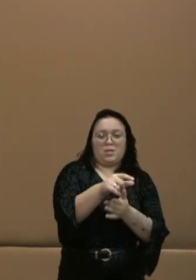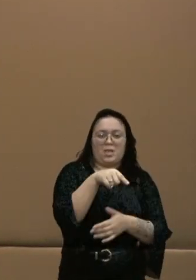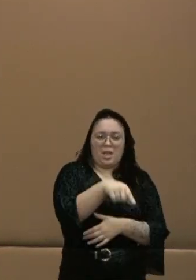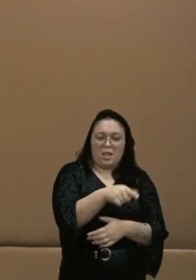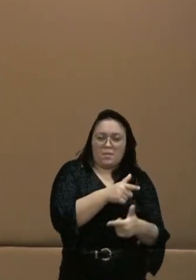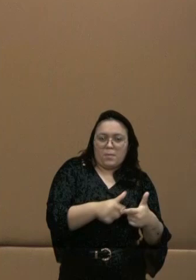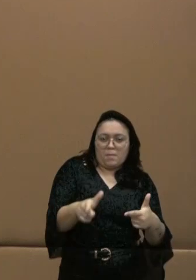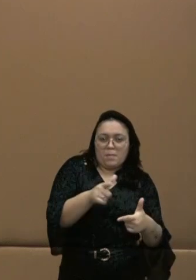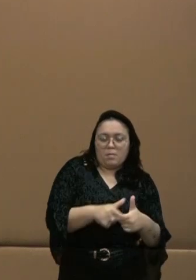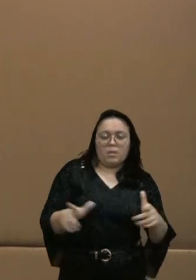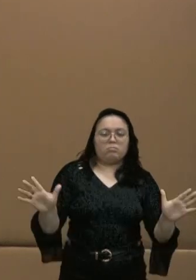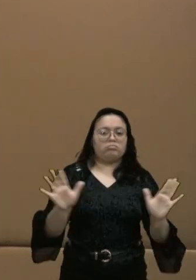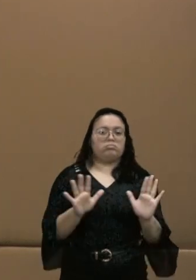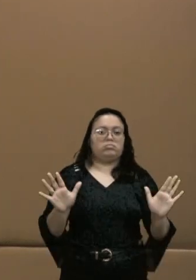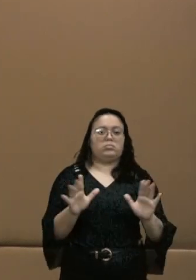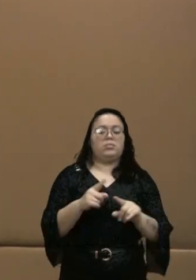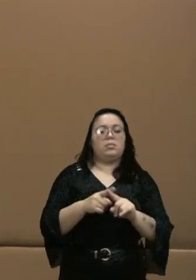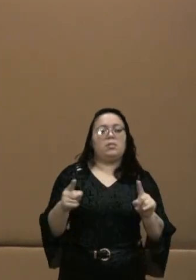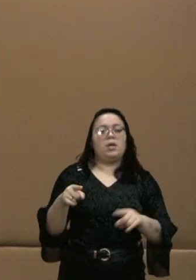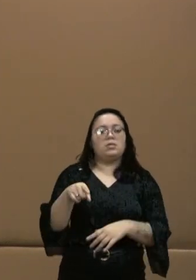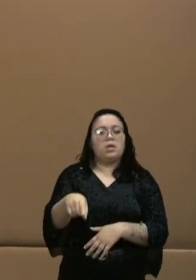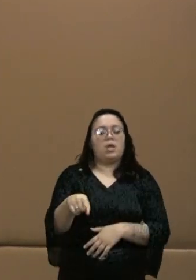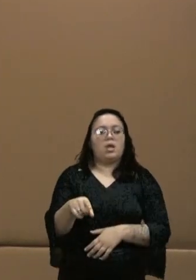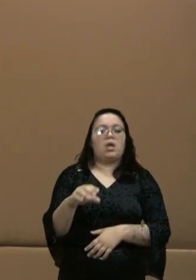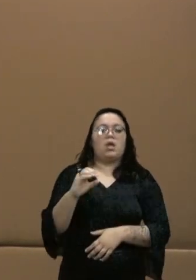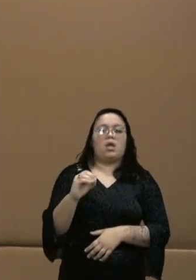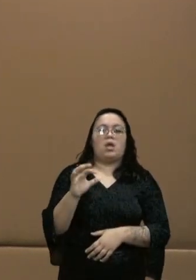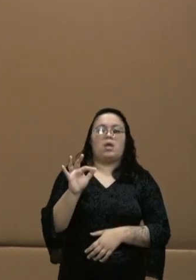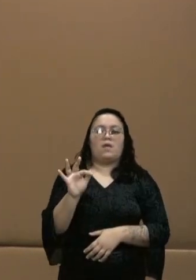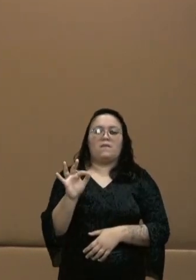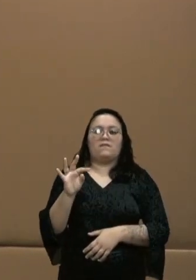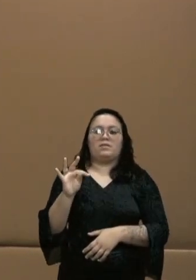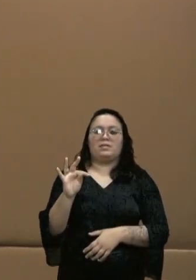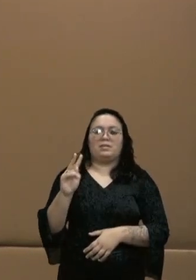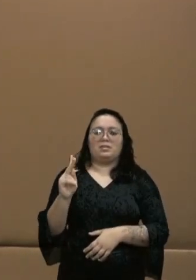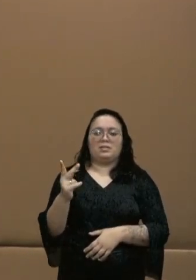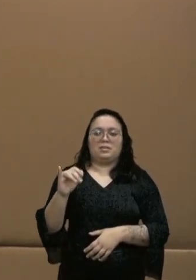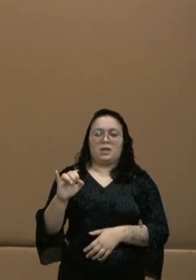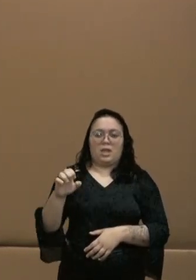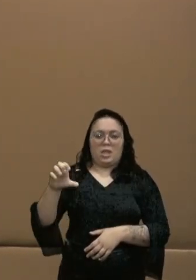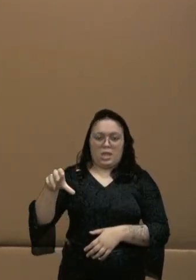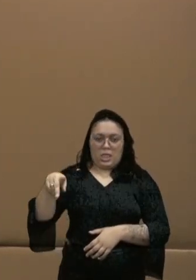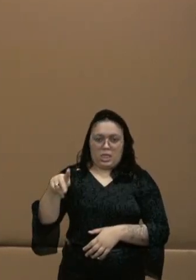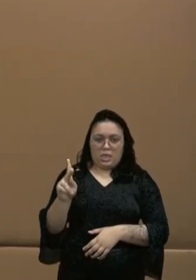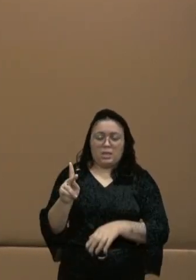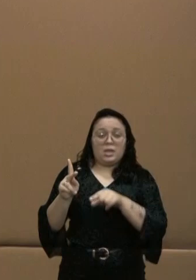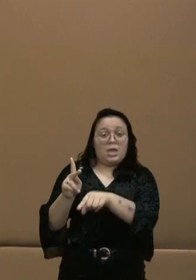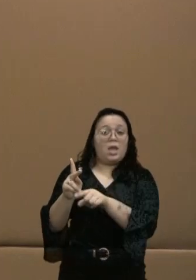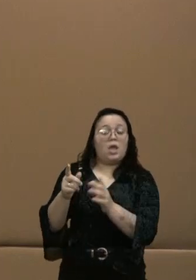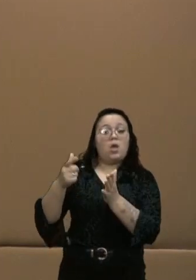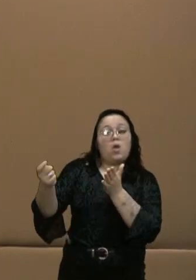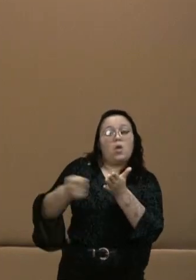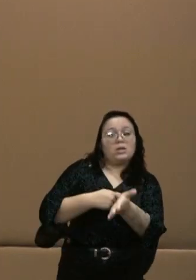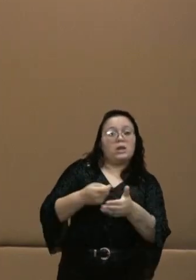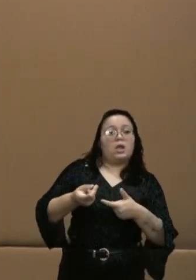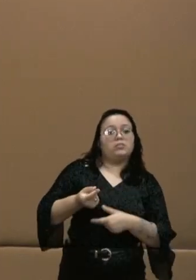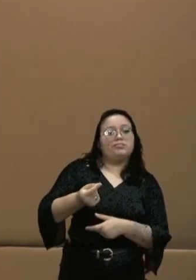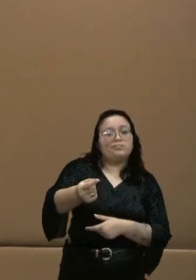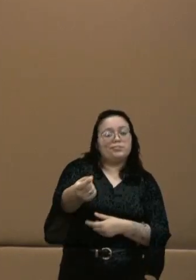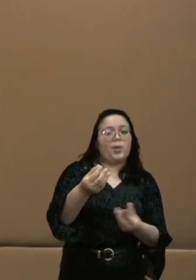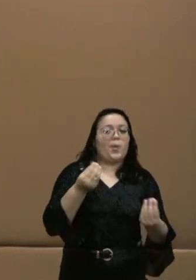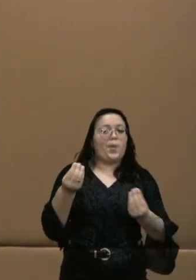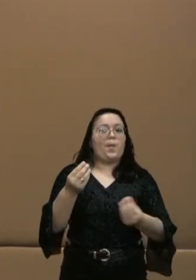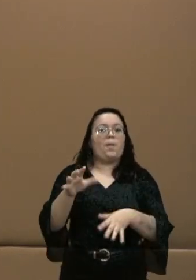for investments is not a problem. The problem is off-taking. The problem are long-term contracts to absorb